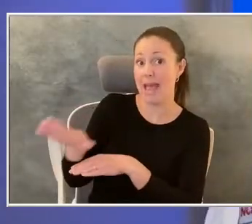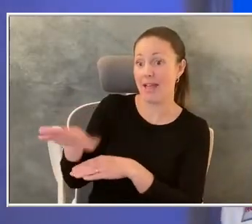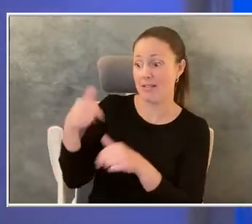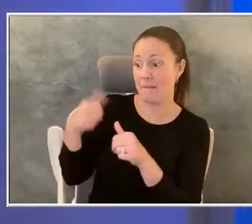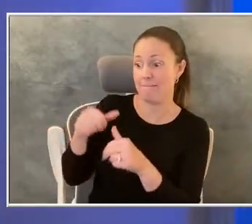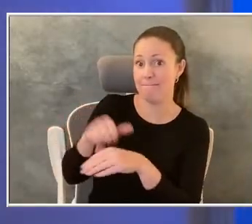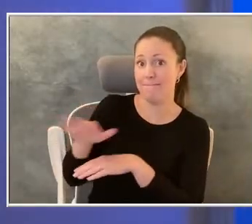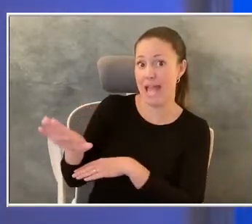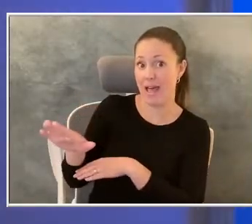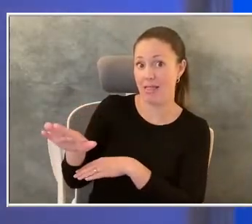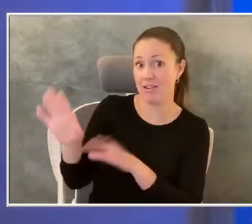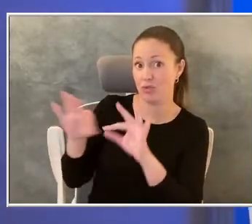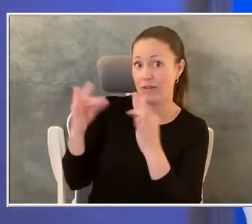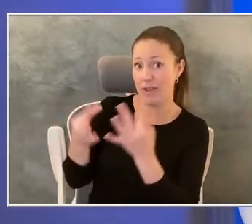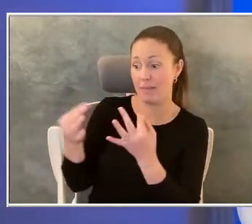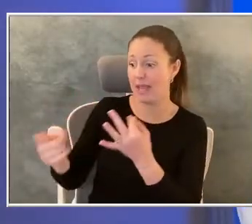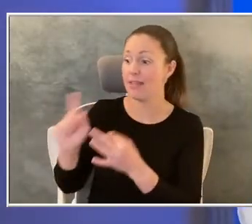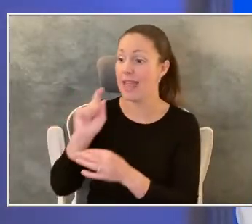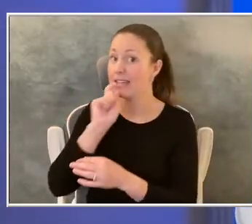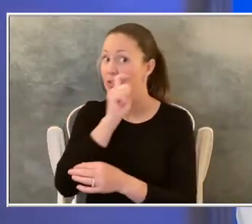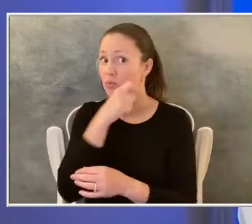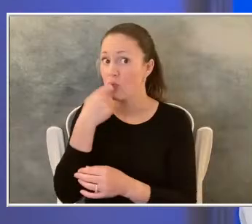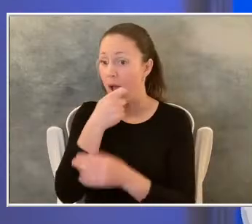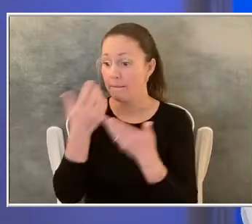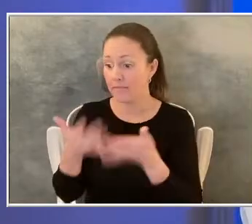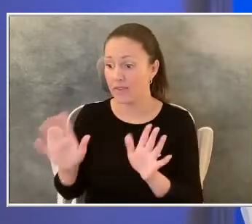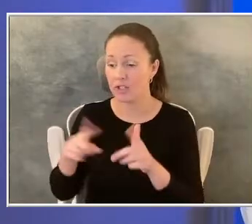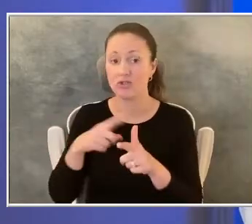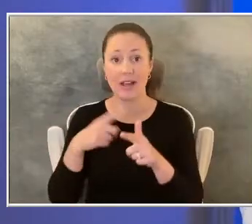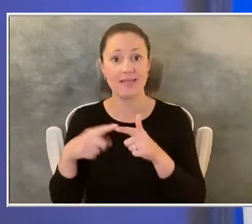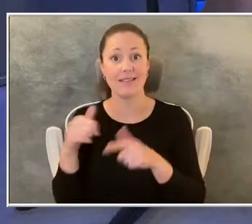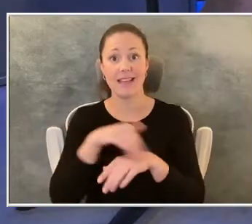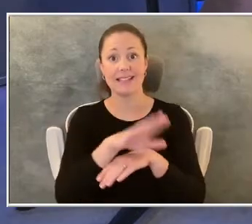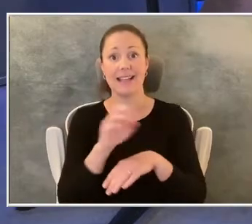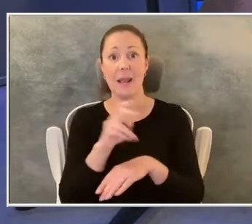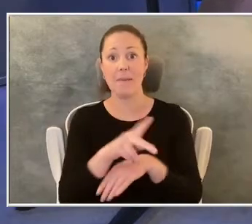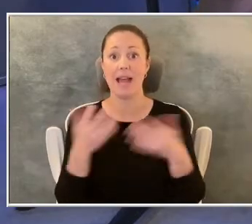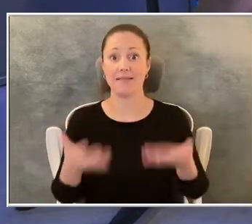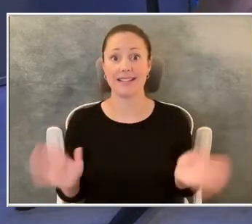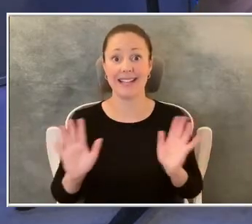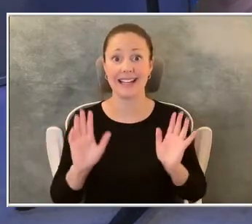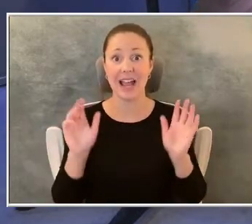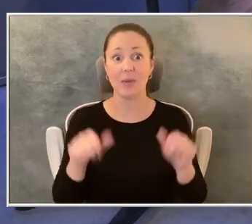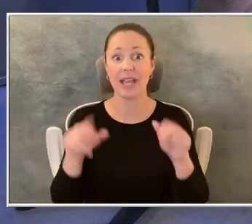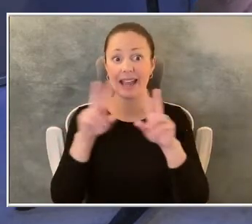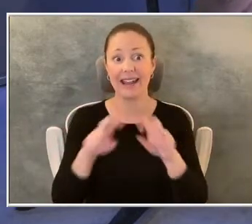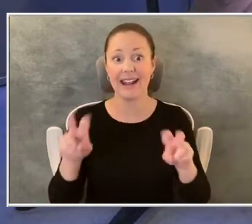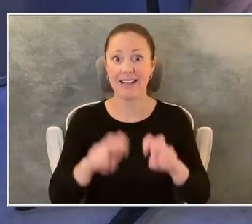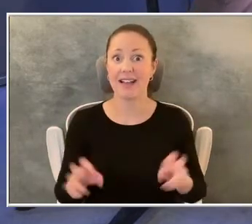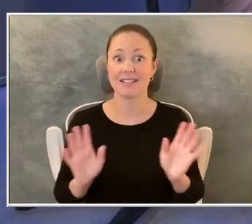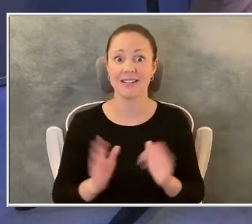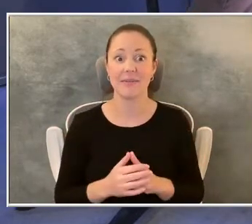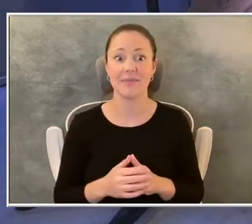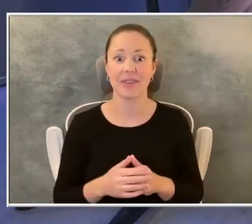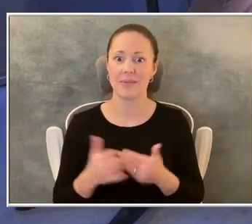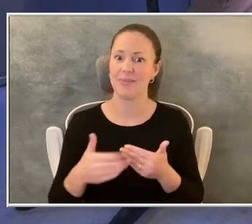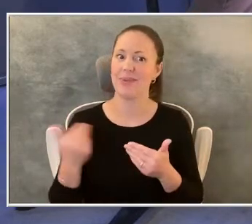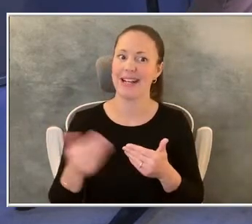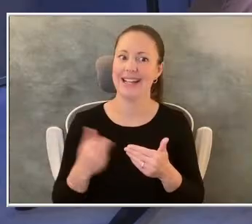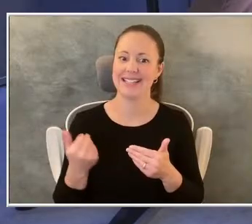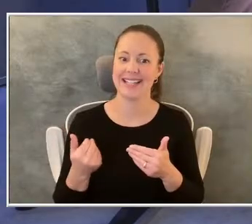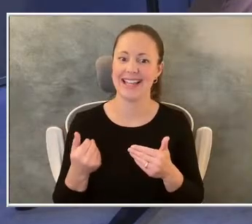the cheek and send the swab back, and they can analyze it from the saliva. Well, Pretty easy. All right, so I want to get to